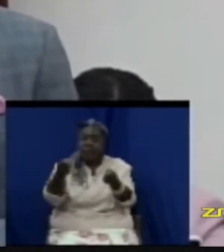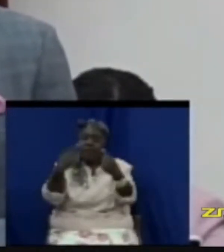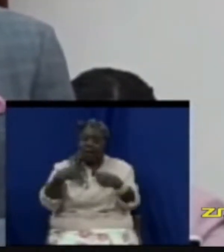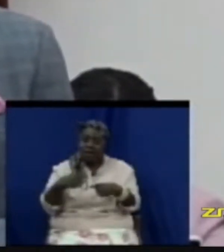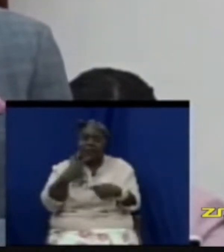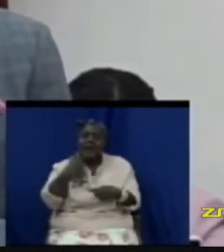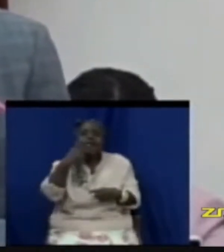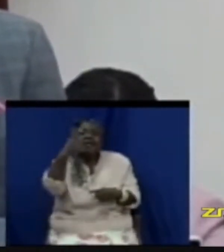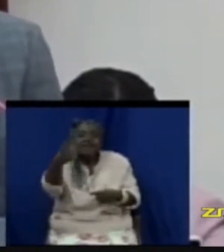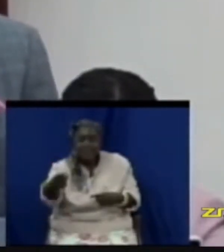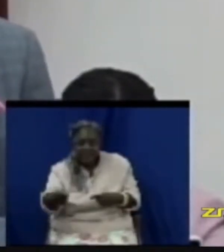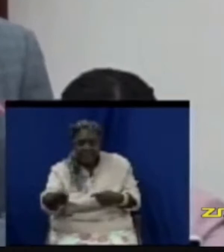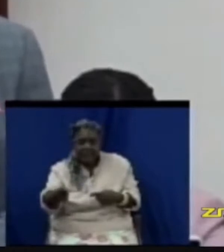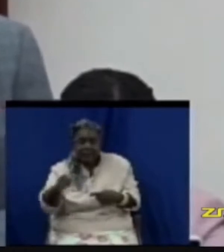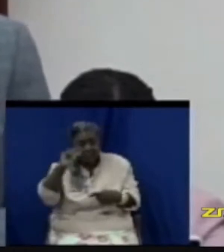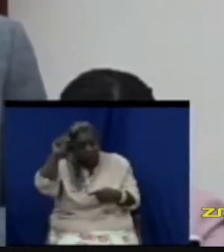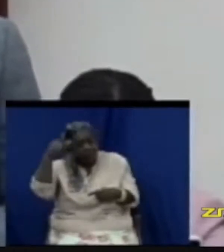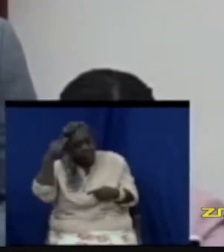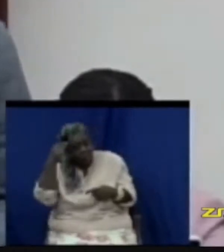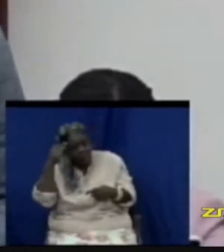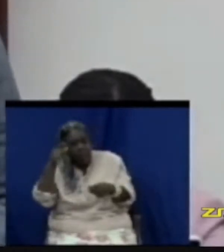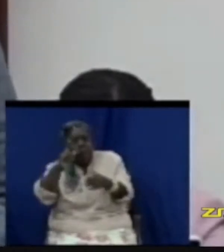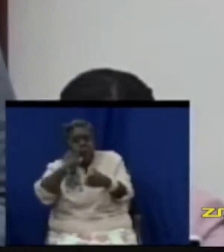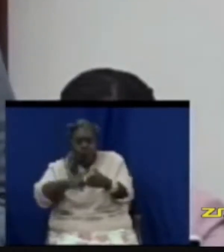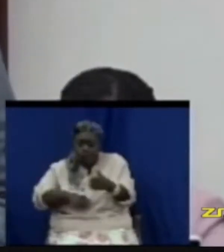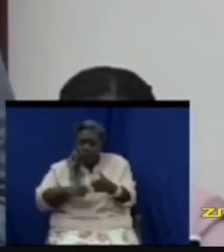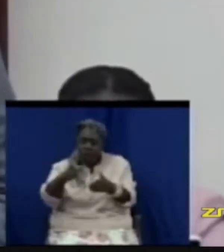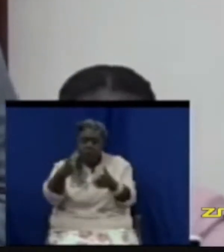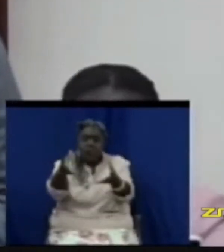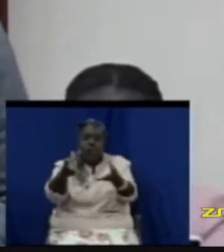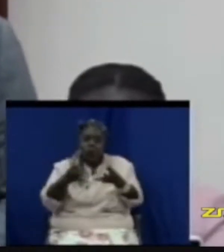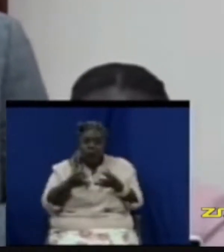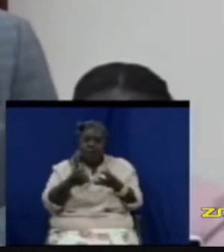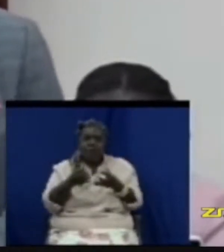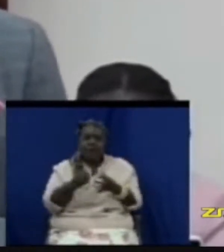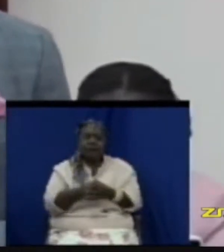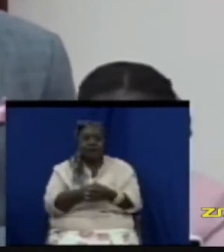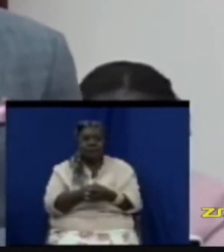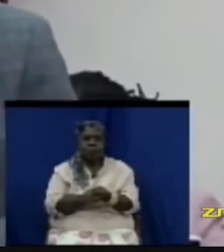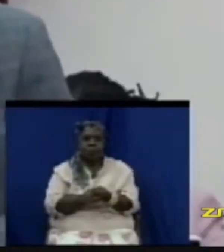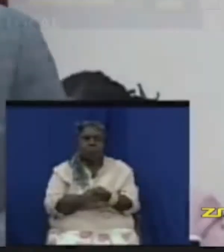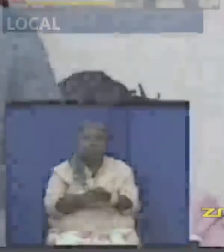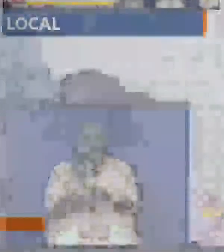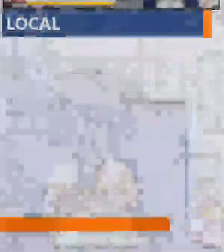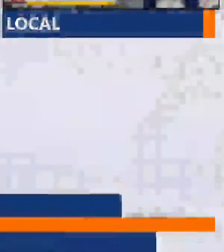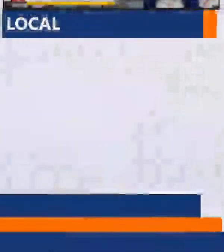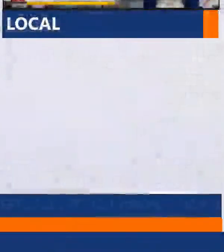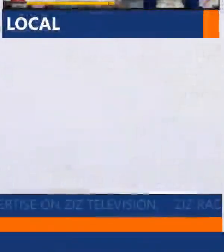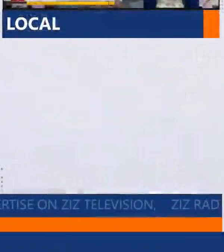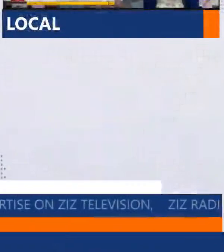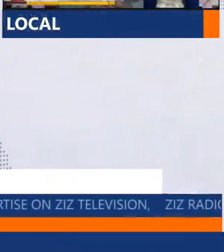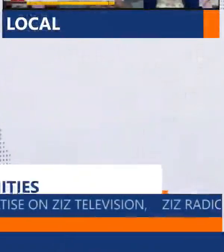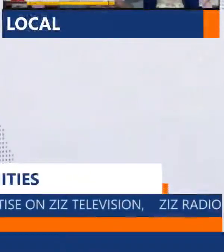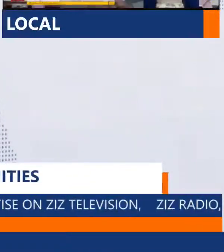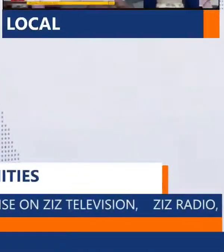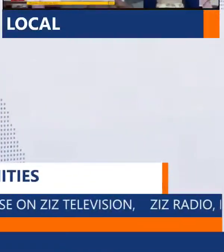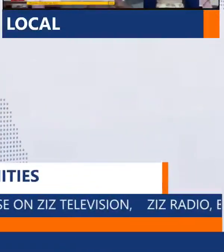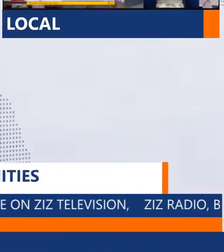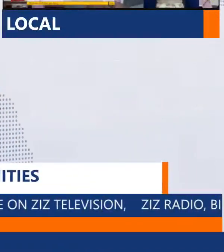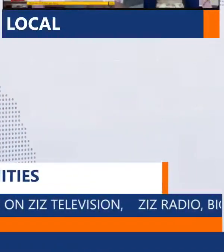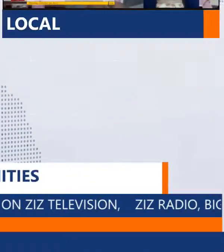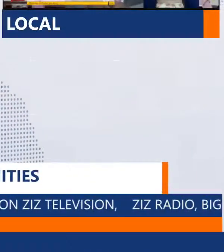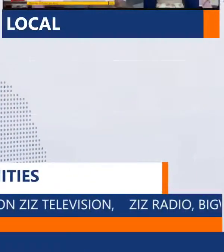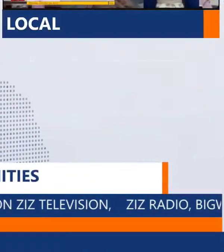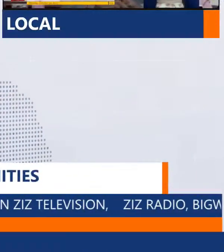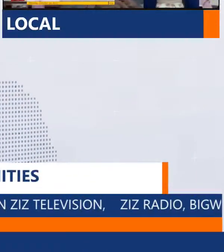that we can have the best possible scenario in building out the budget for 2020. The first Budget on the Road